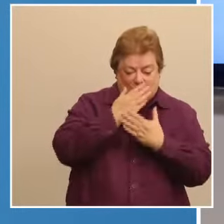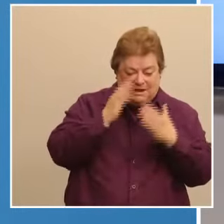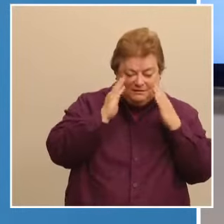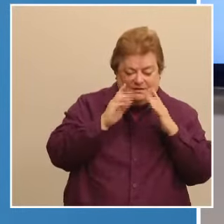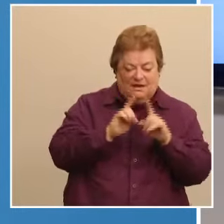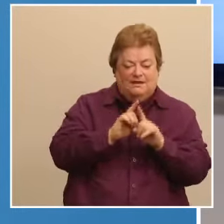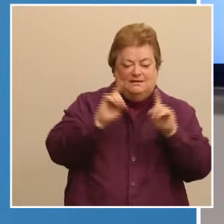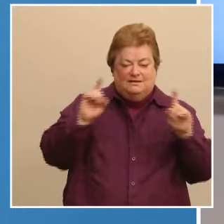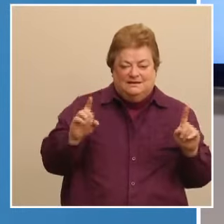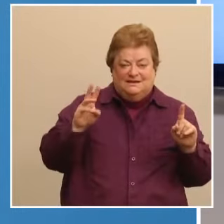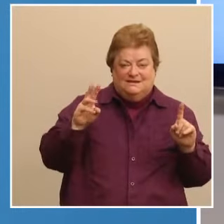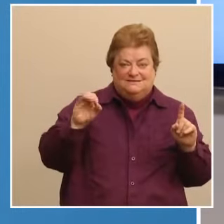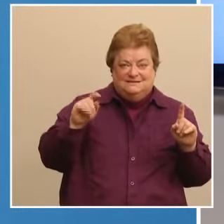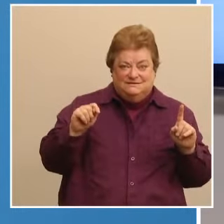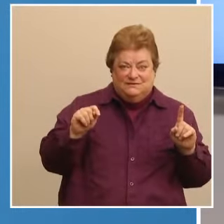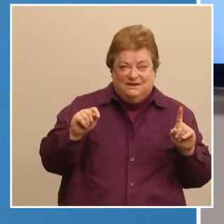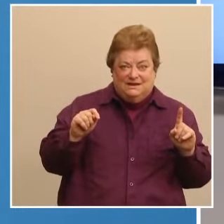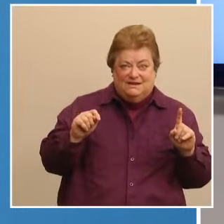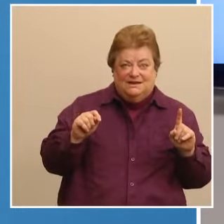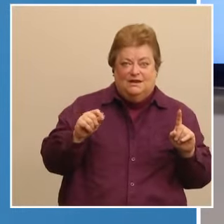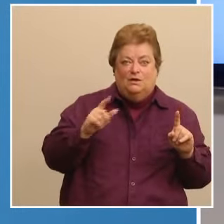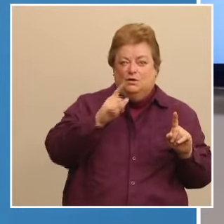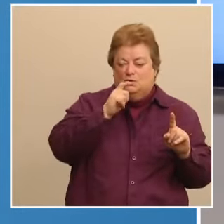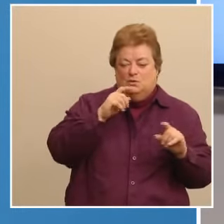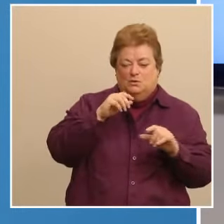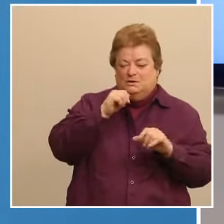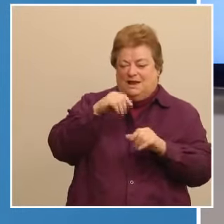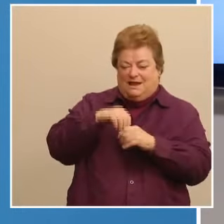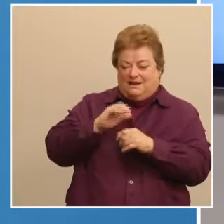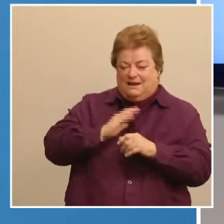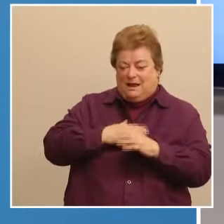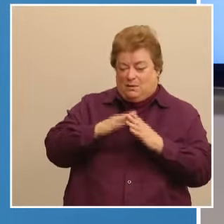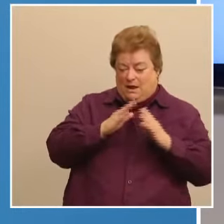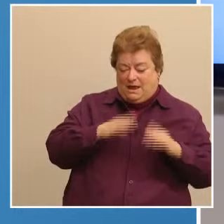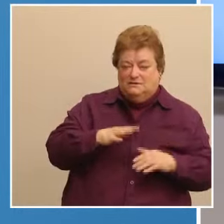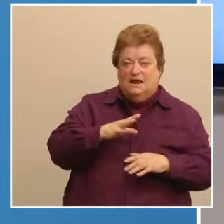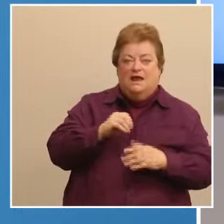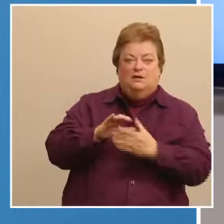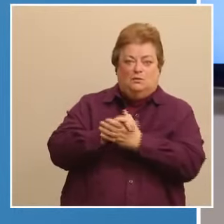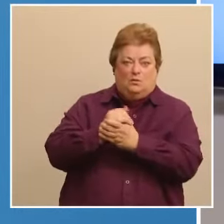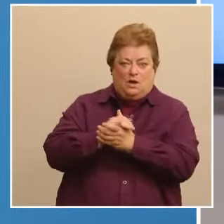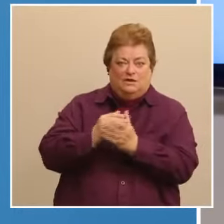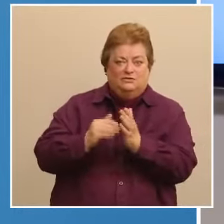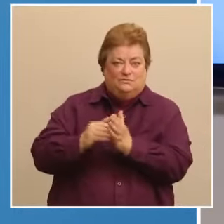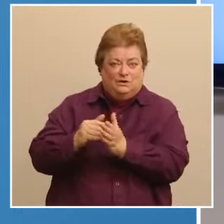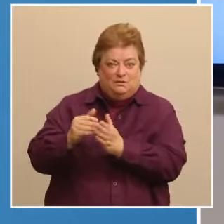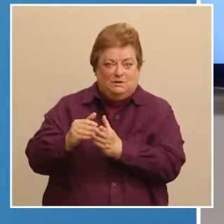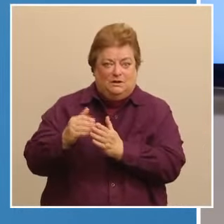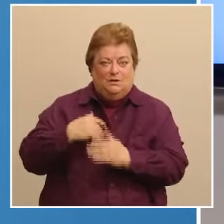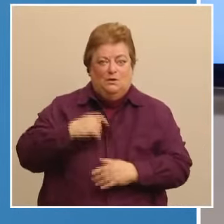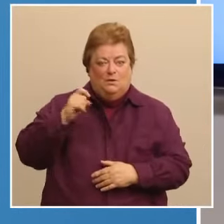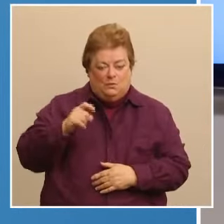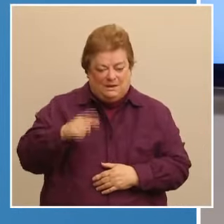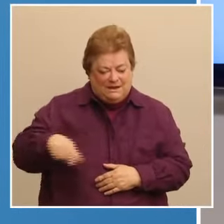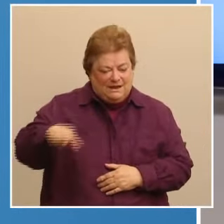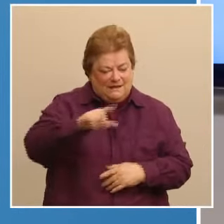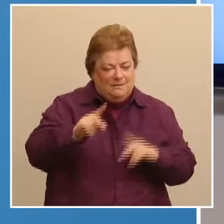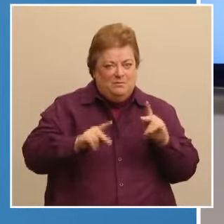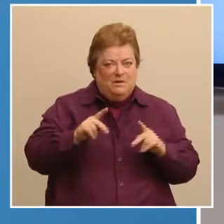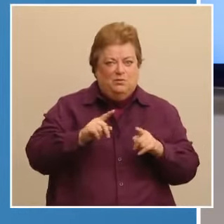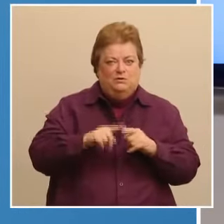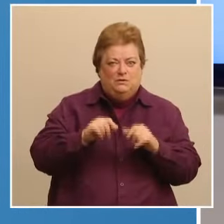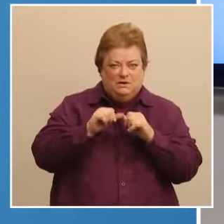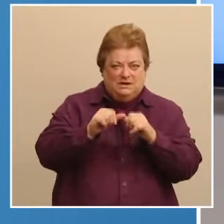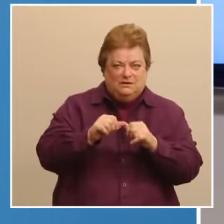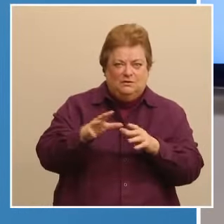feet apart from those who are not in our household, and wash our hands frequently. We need the public to continue to engage